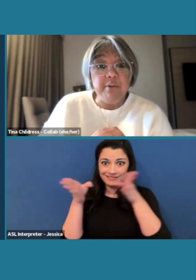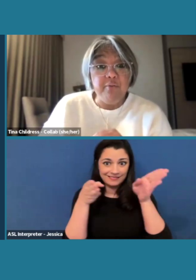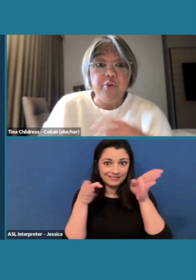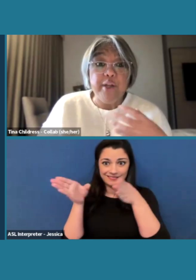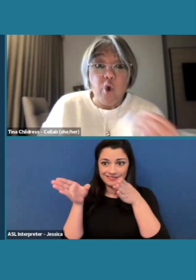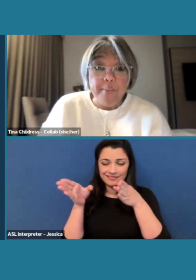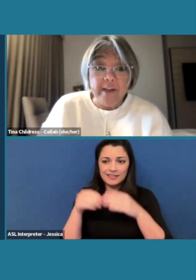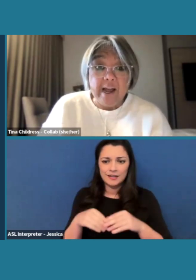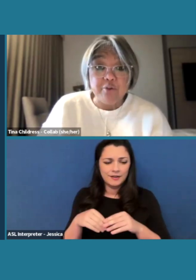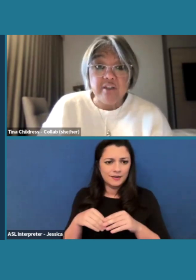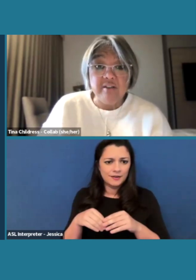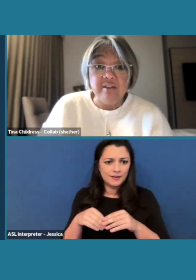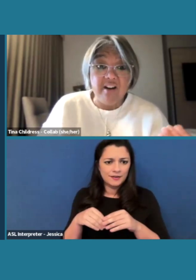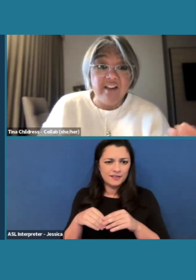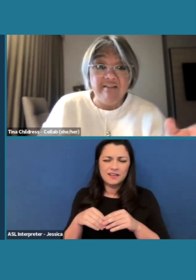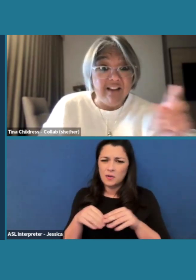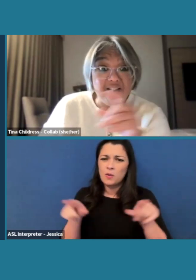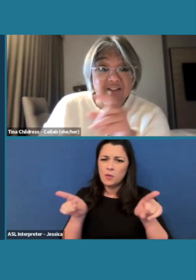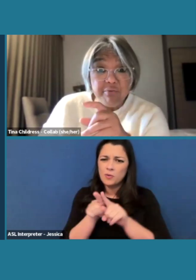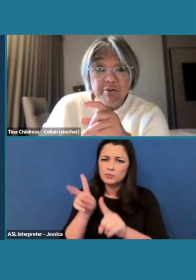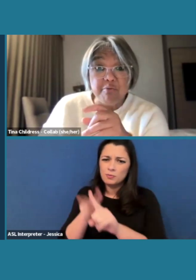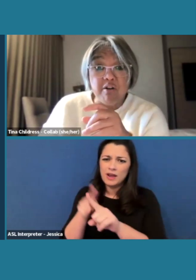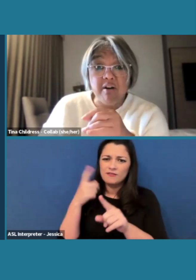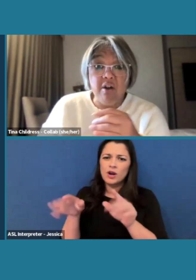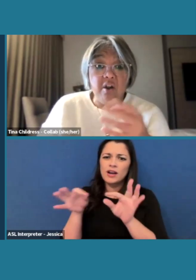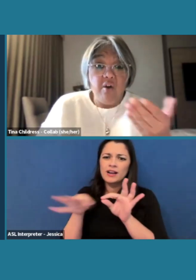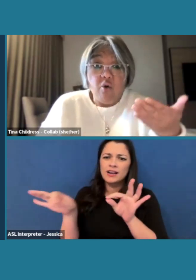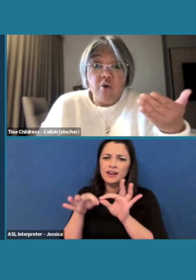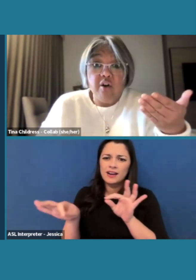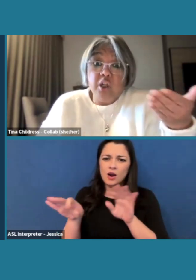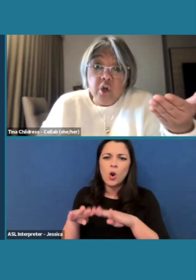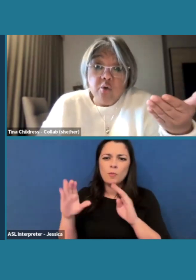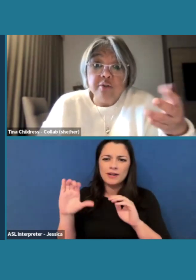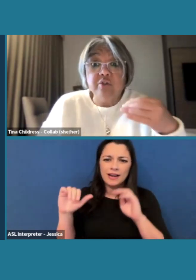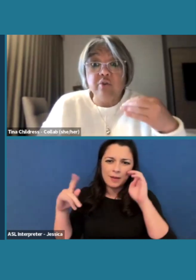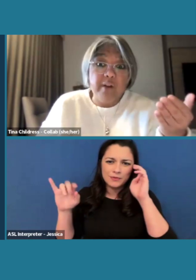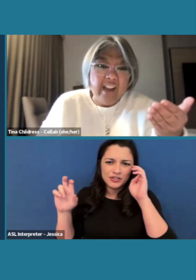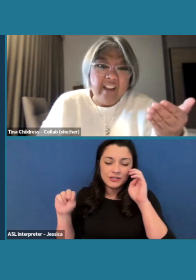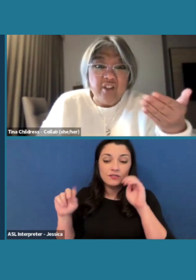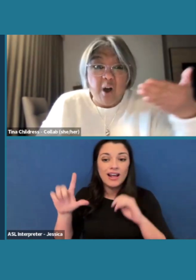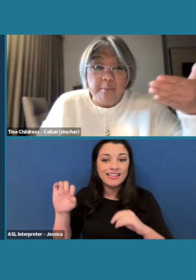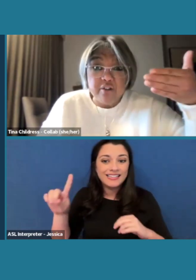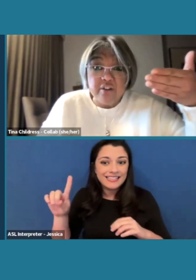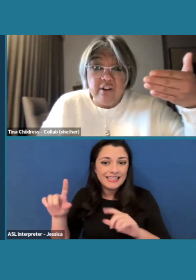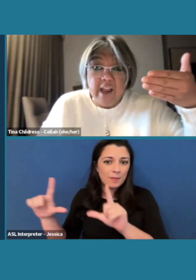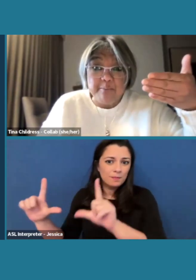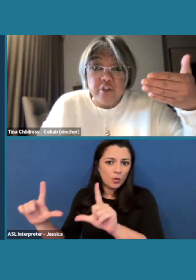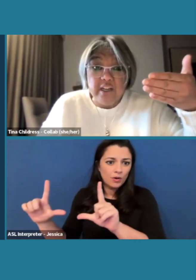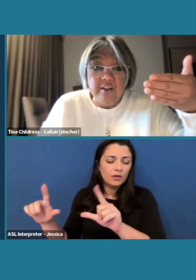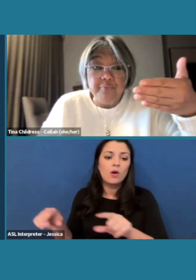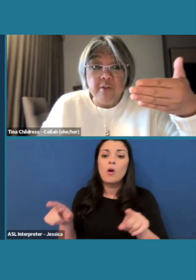hearing people viewing open captions on an LED reader board, or closed, or what I like to call